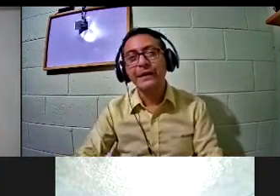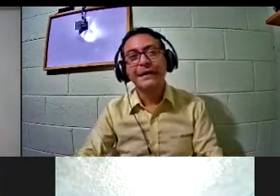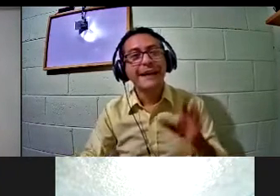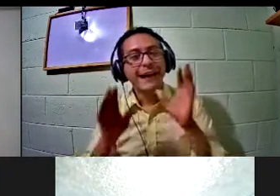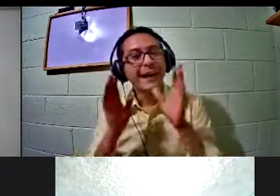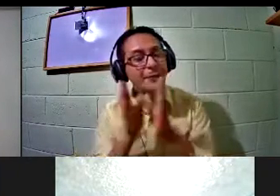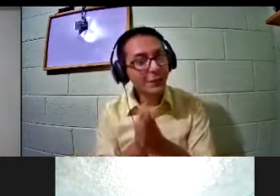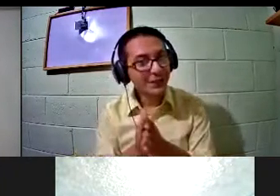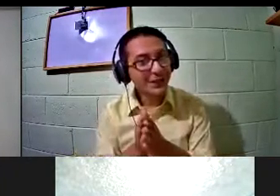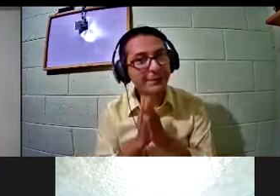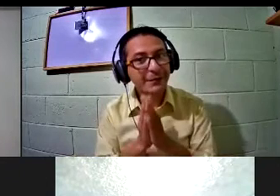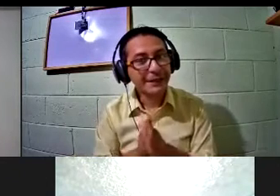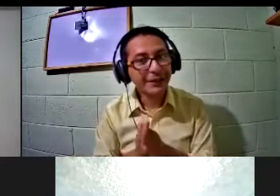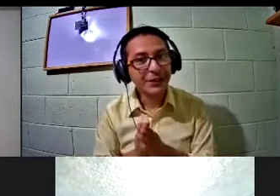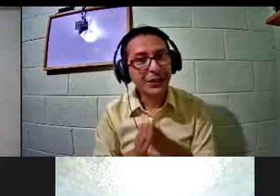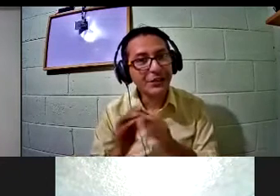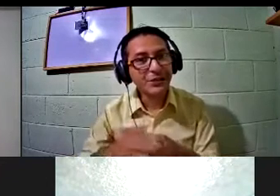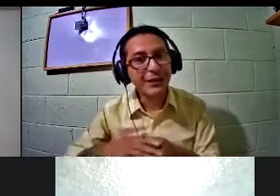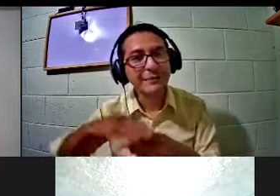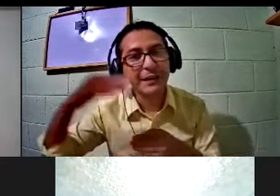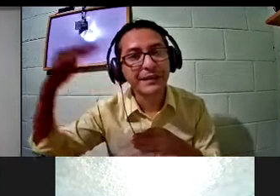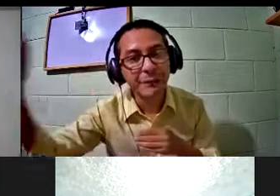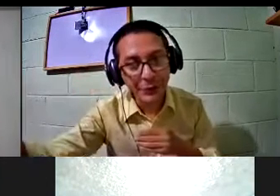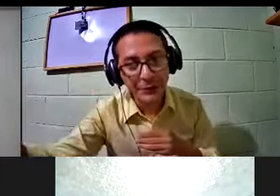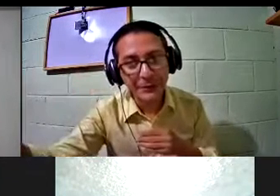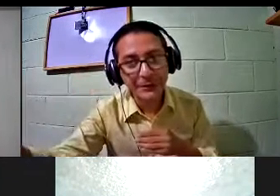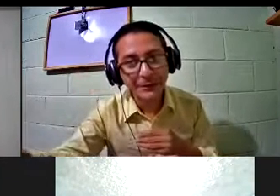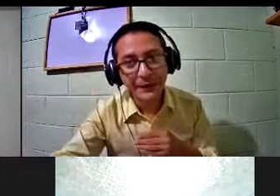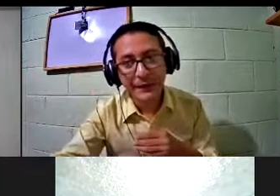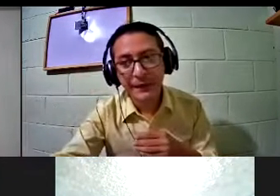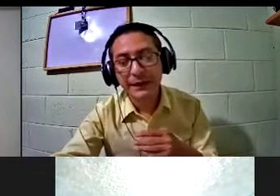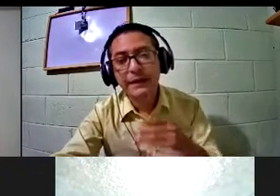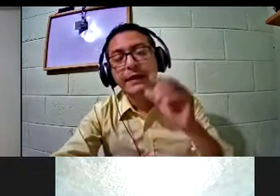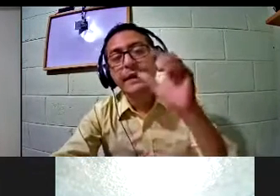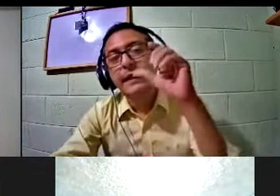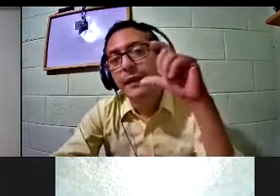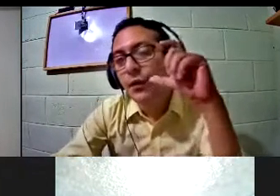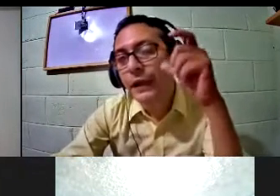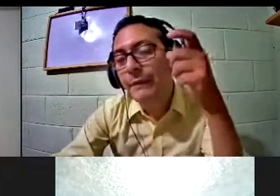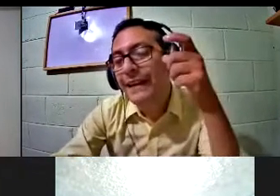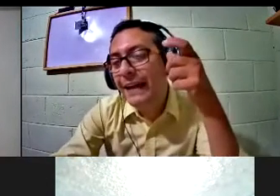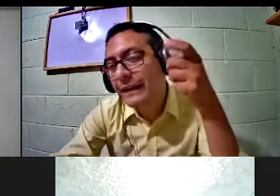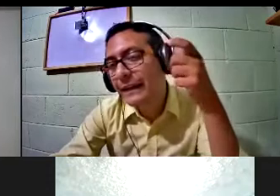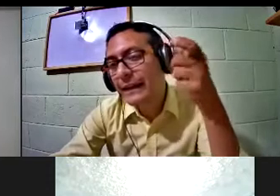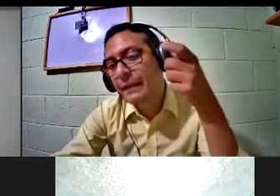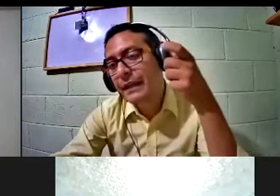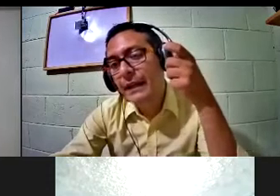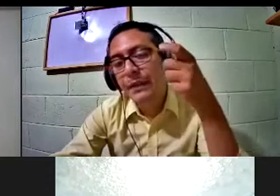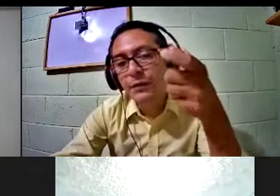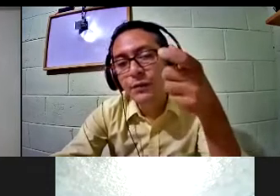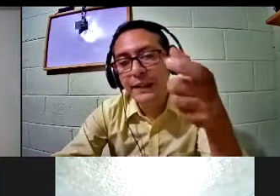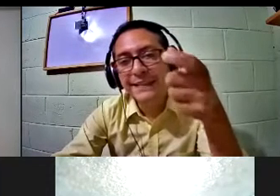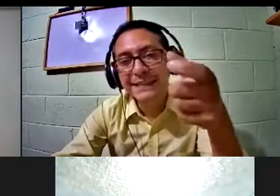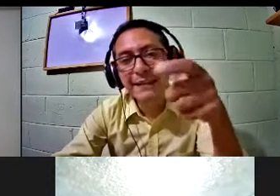remember, I am using the present continuous to express future. Mm-hmm. Lo que me da a entender a mí que